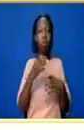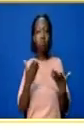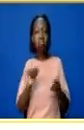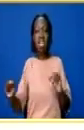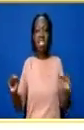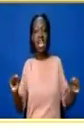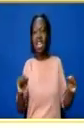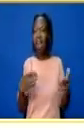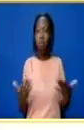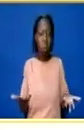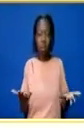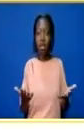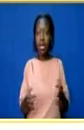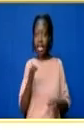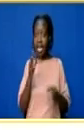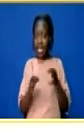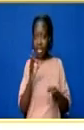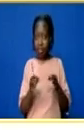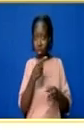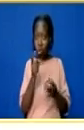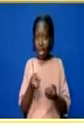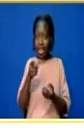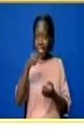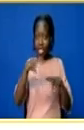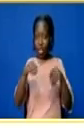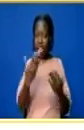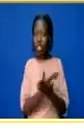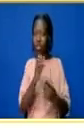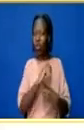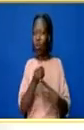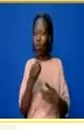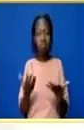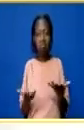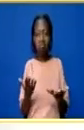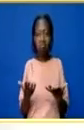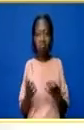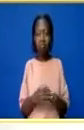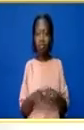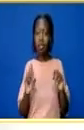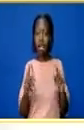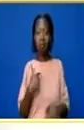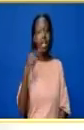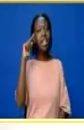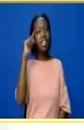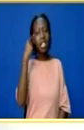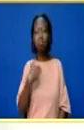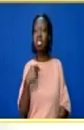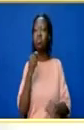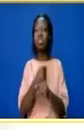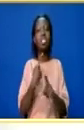And I'll tell you, if you promote or you don't. Let me see. Let me see. Let me see. I think I do it very